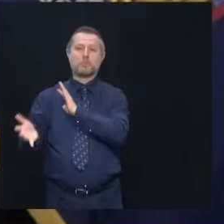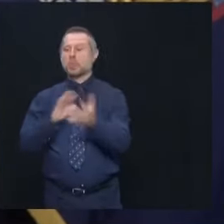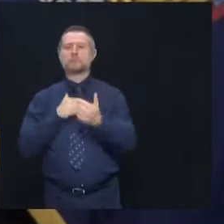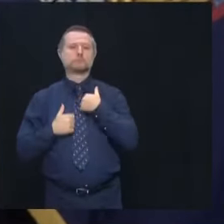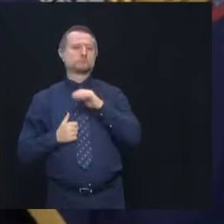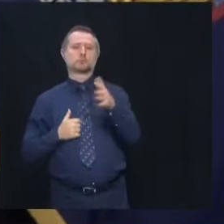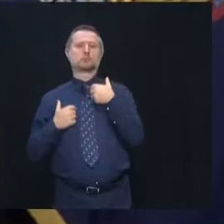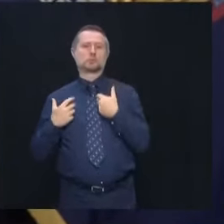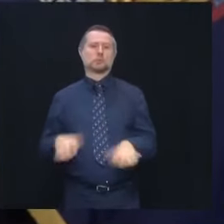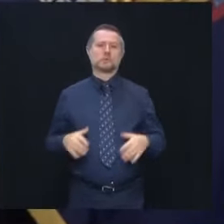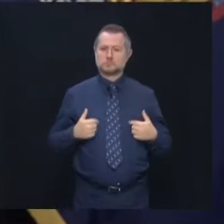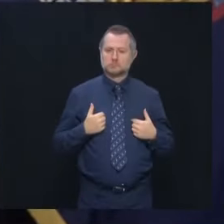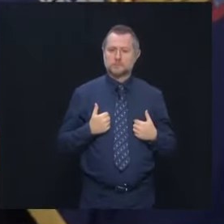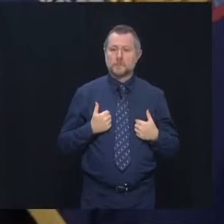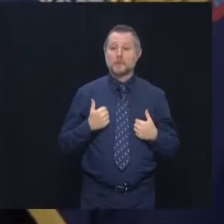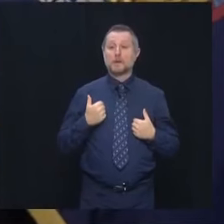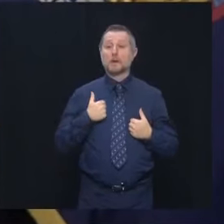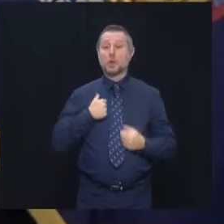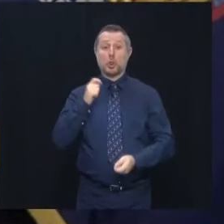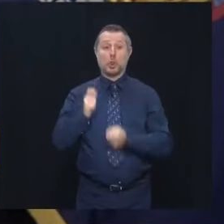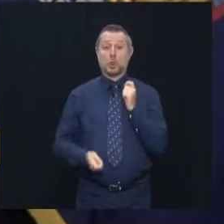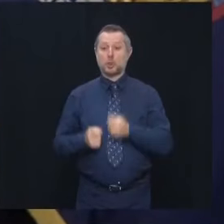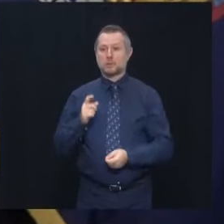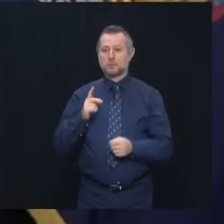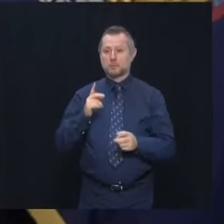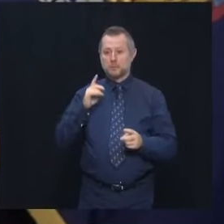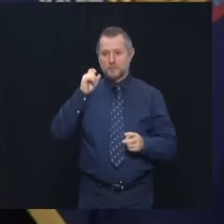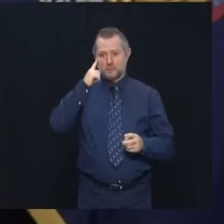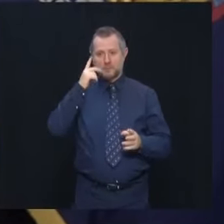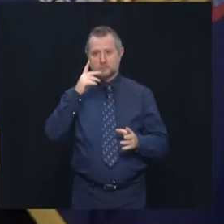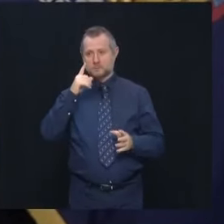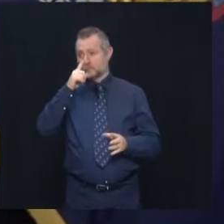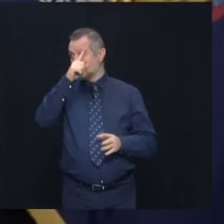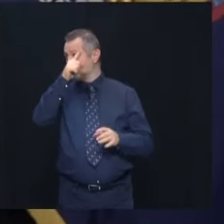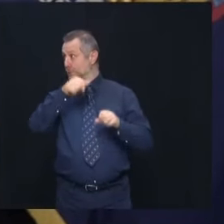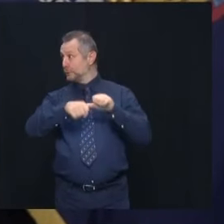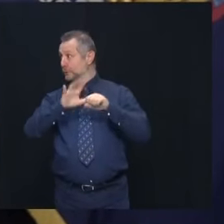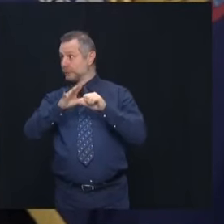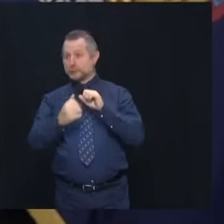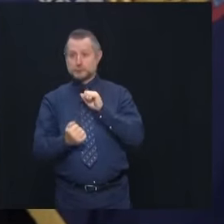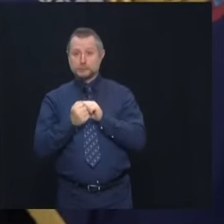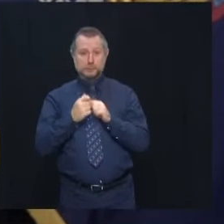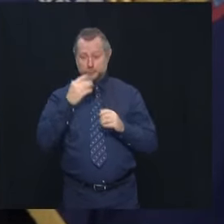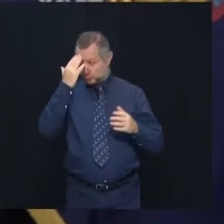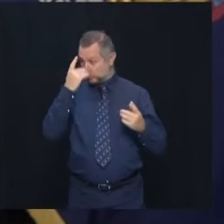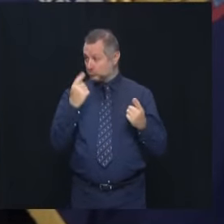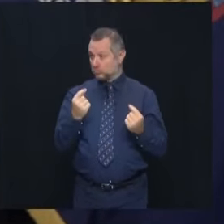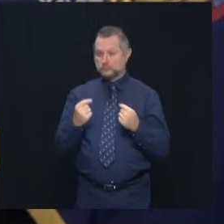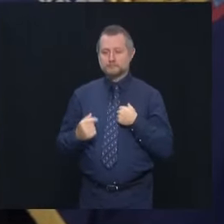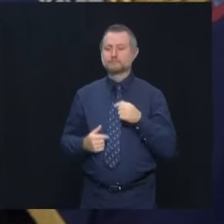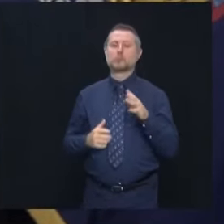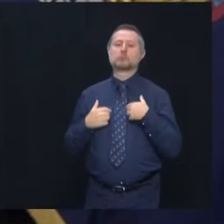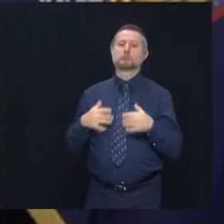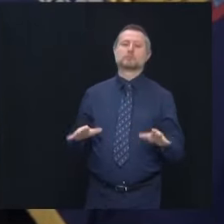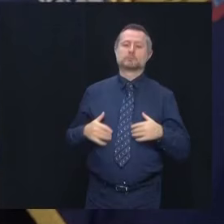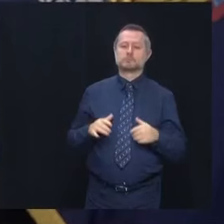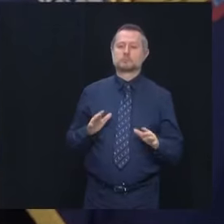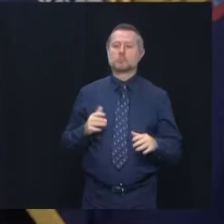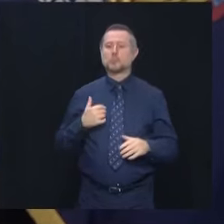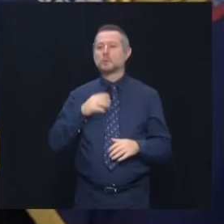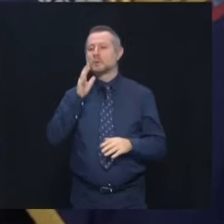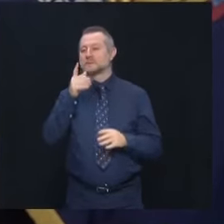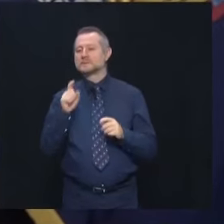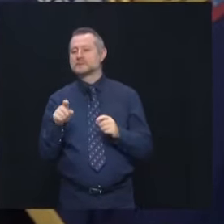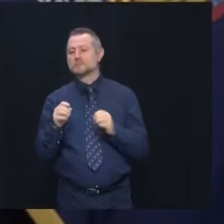It suggests to people confusion and incompetence. So what's the right geographic